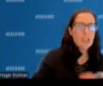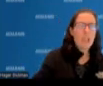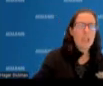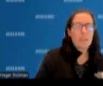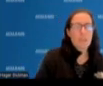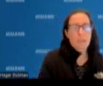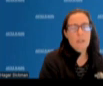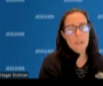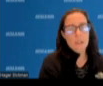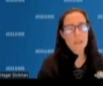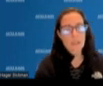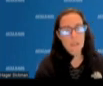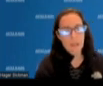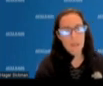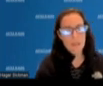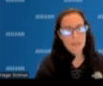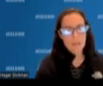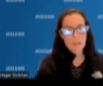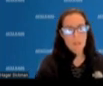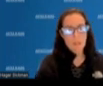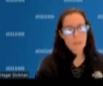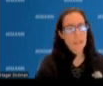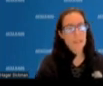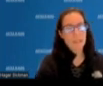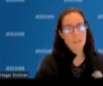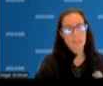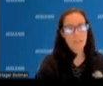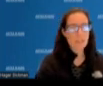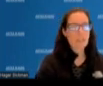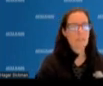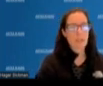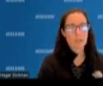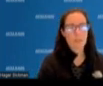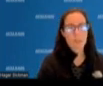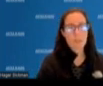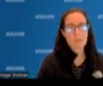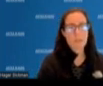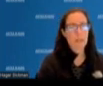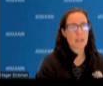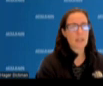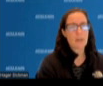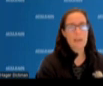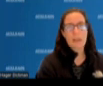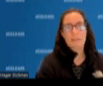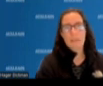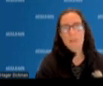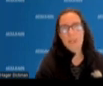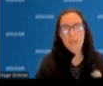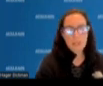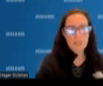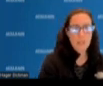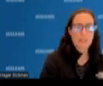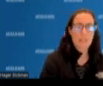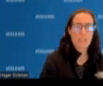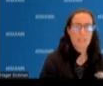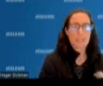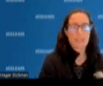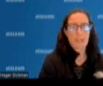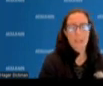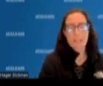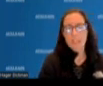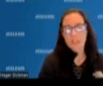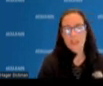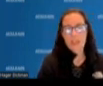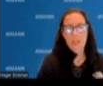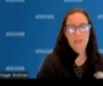And then we also think that this is a good opportunity to start connecting with other groups, family caregiving